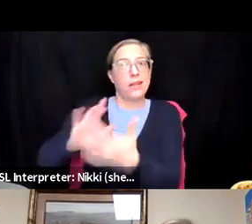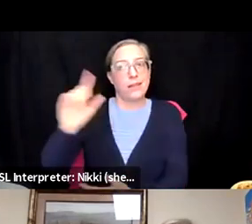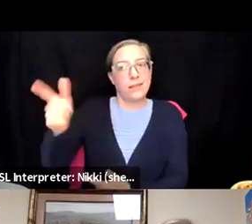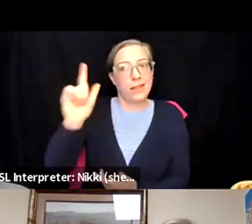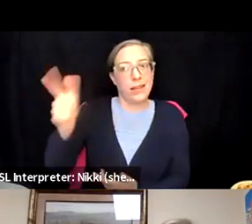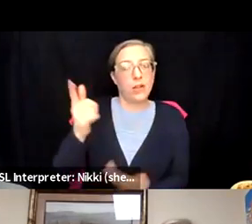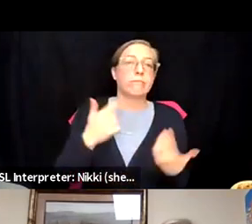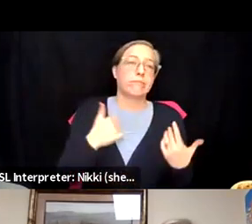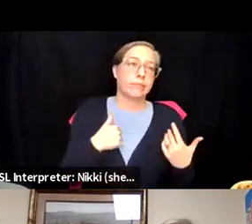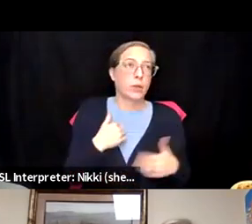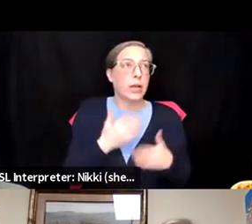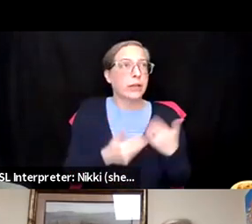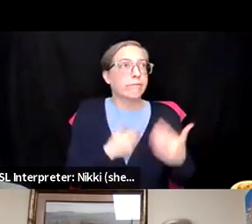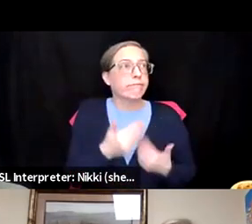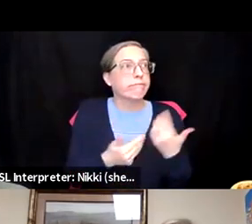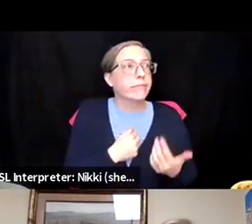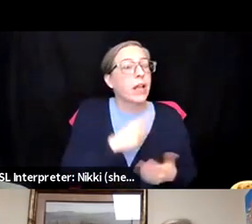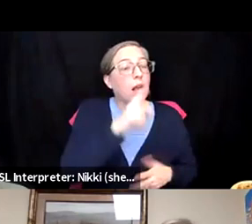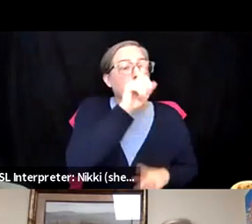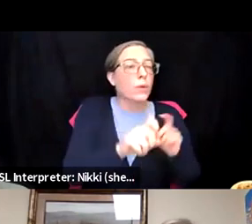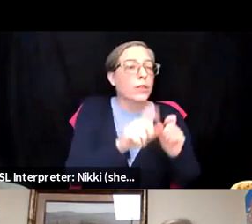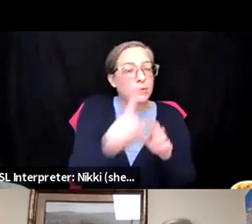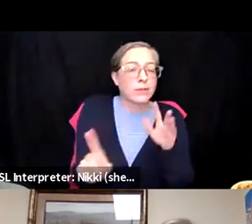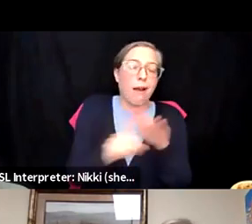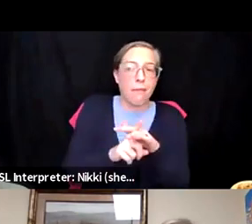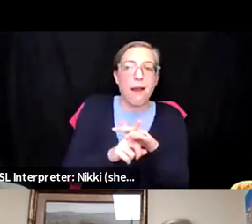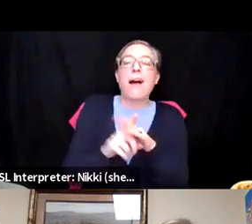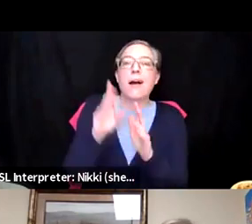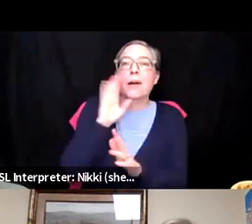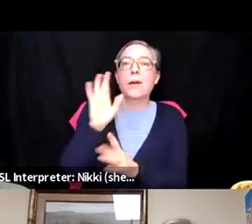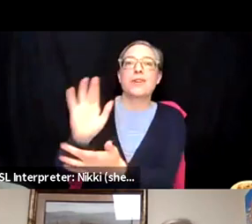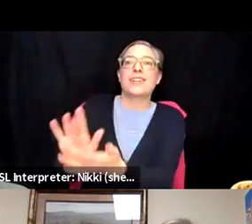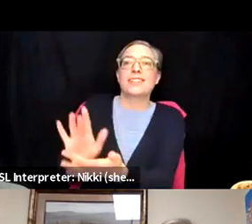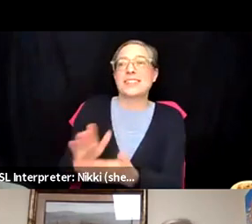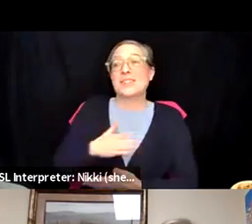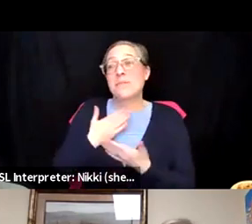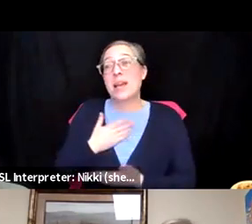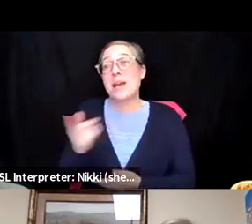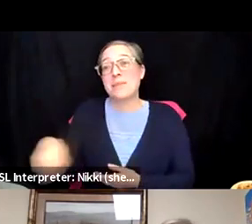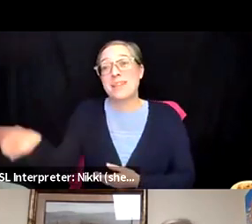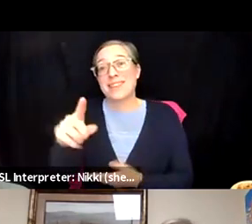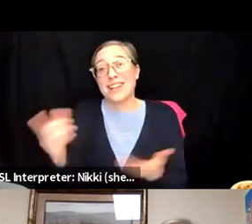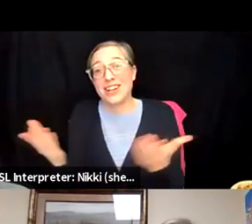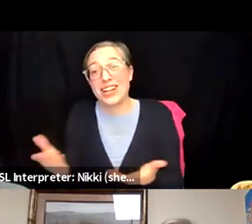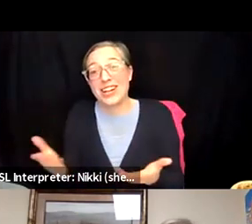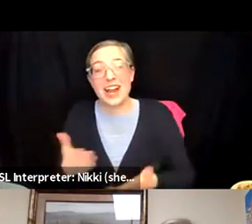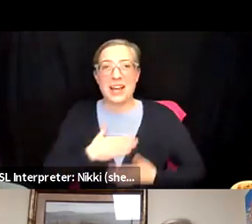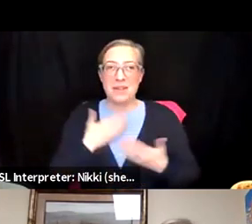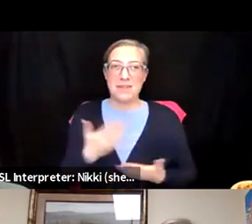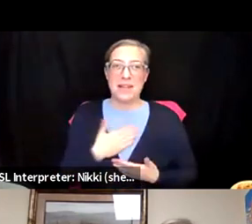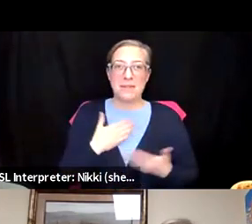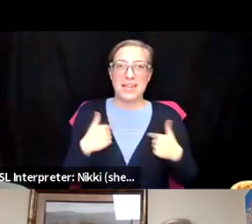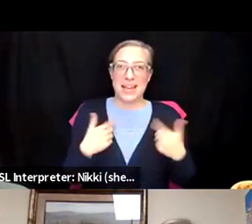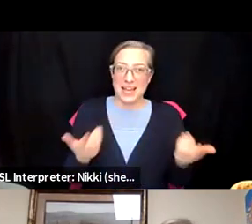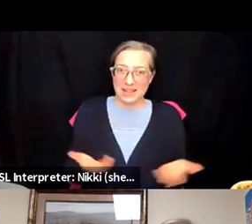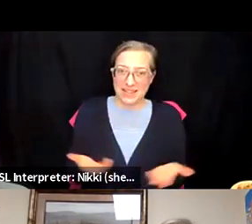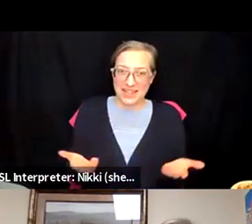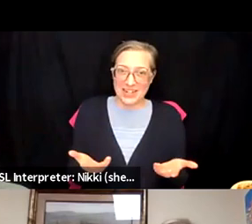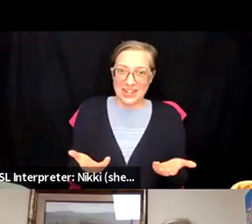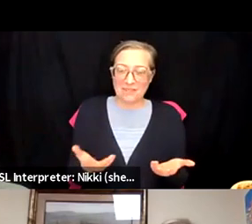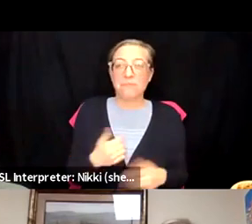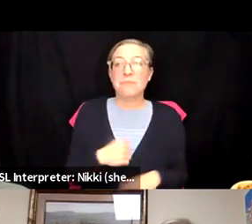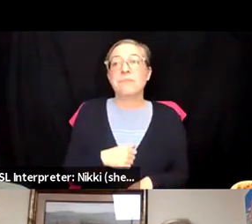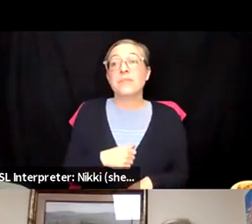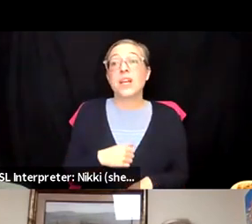question. So I'm really happy they're involved and I'm happy to be involved. Rather than introduce them